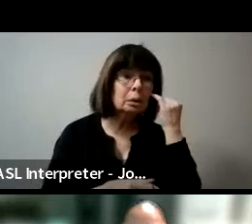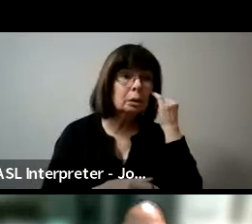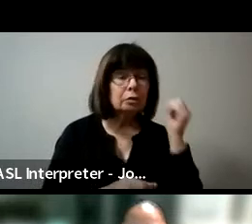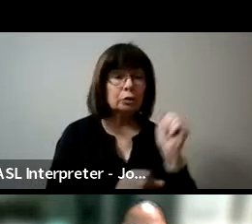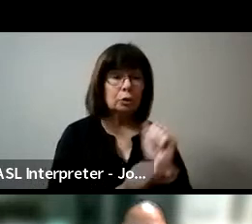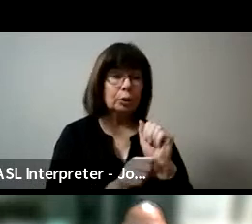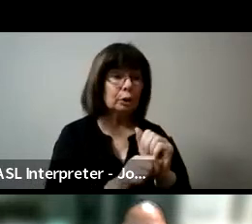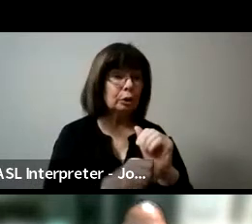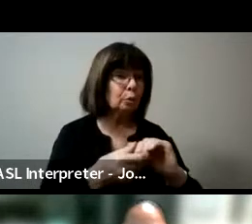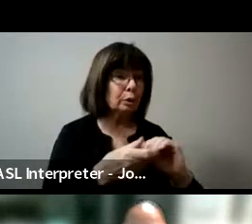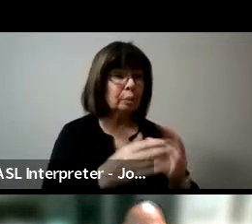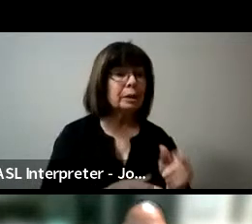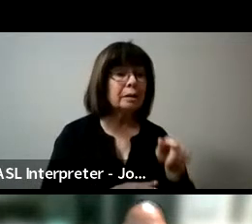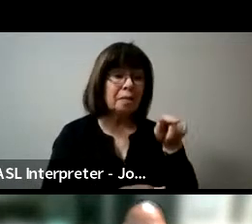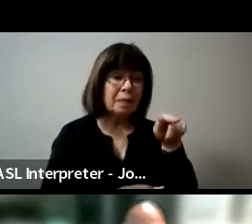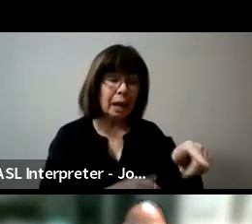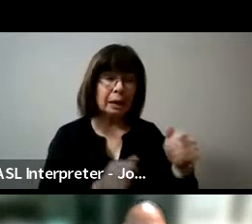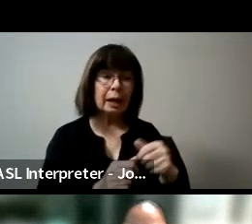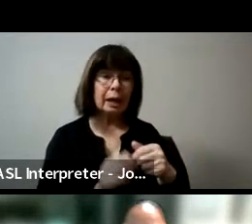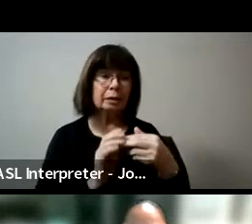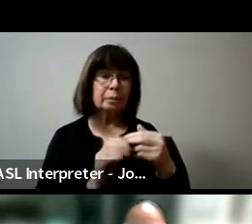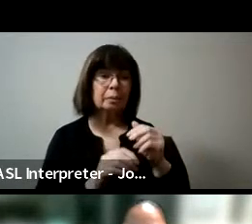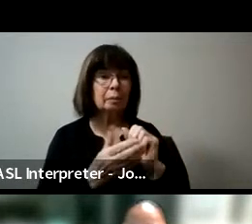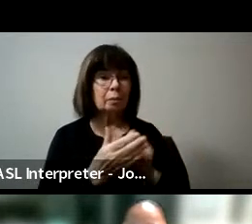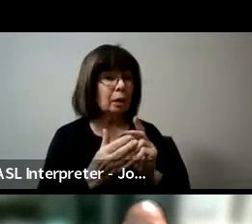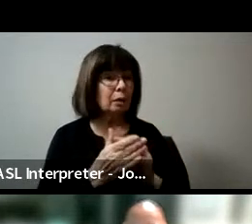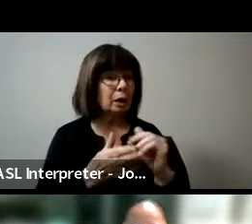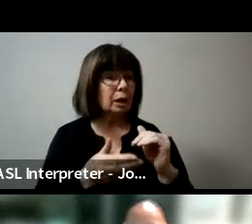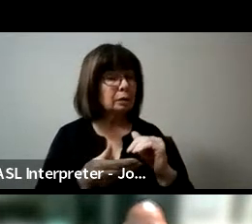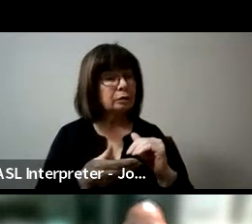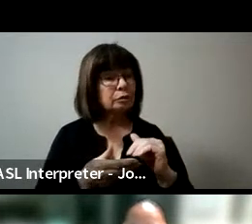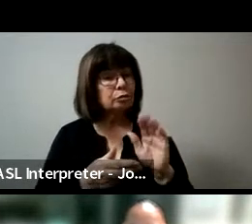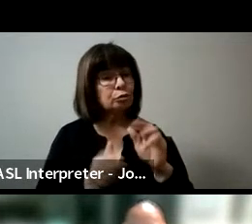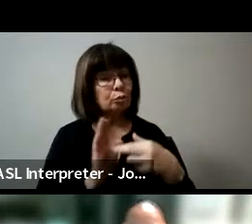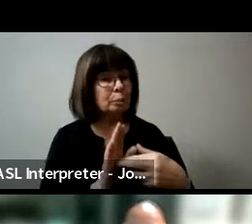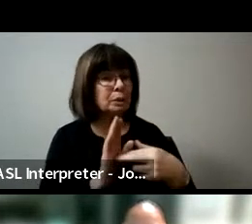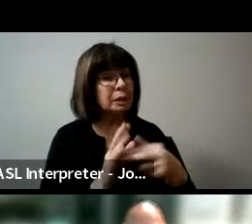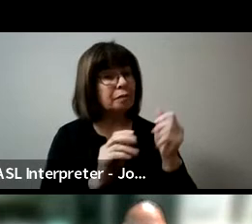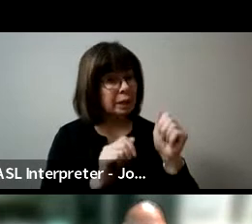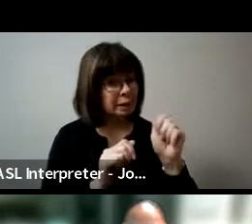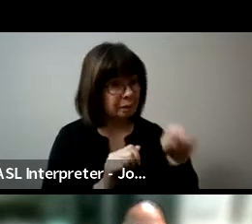they're able to be your authorized representative, they can receive mail on your behalf as well.